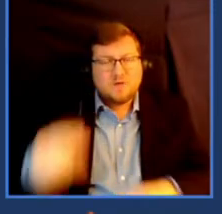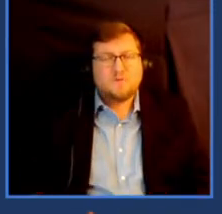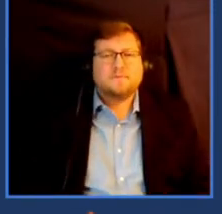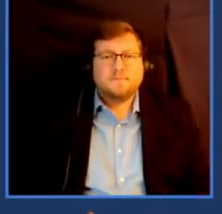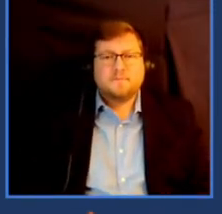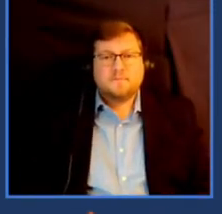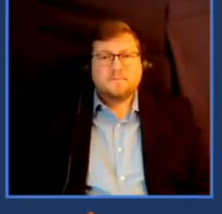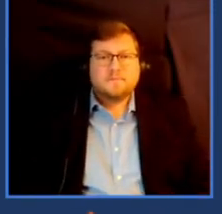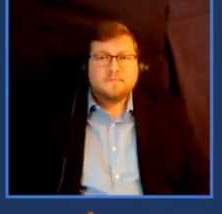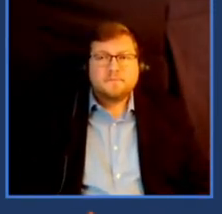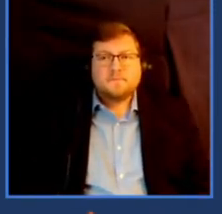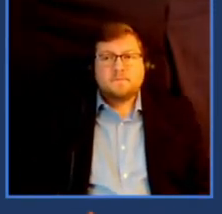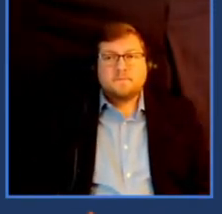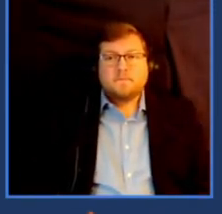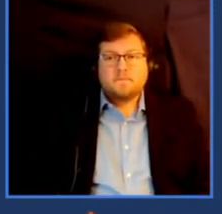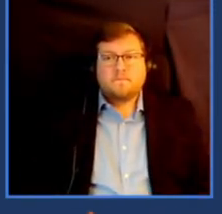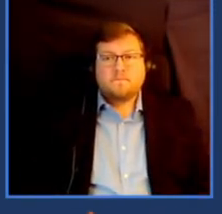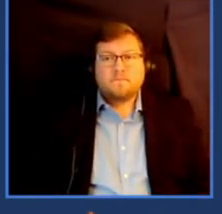I grew up